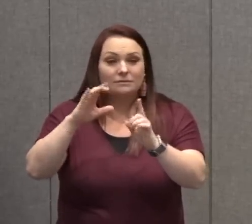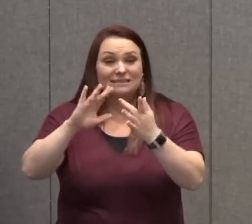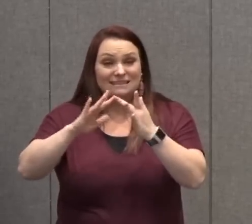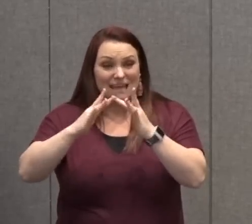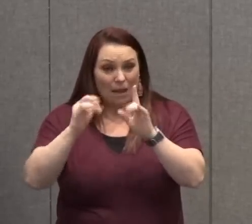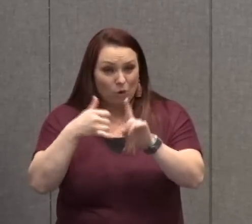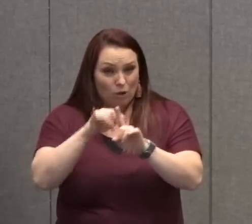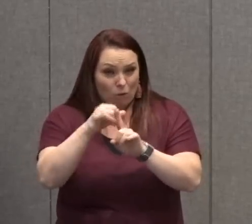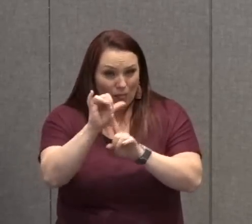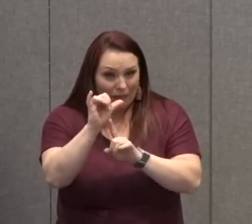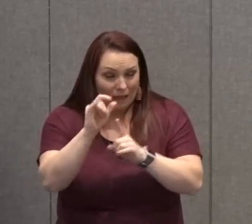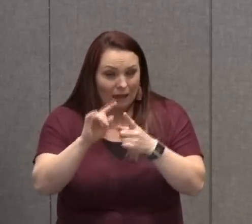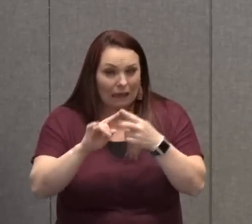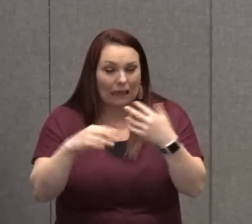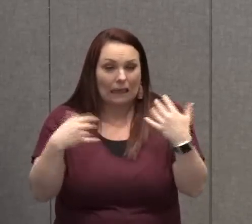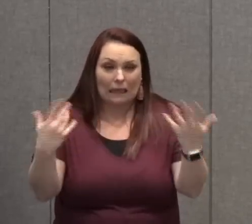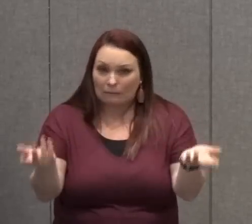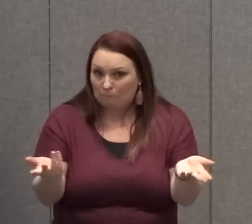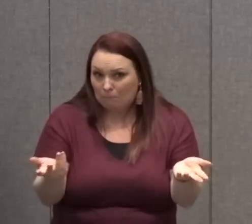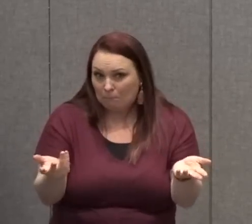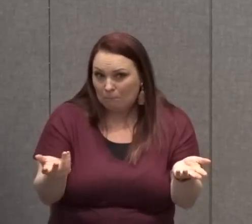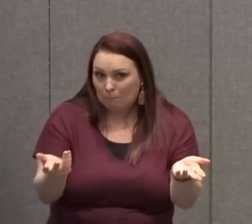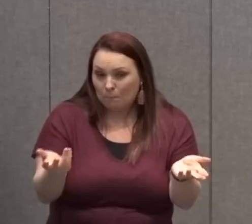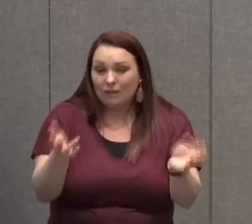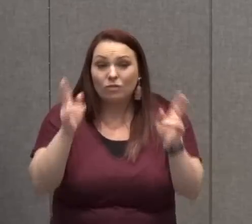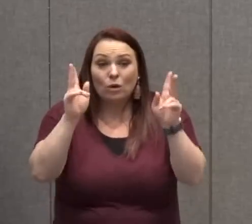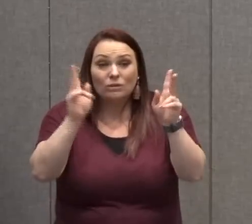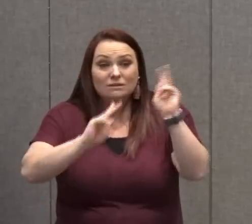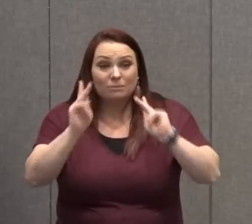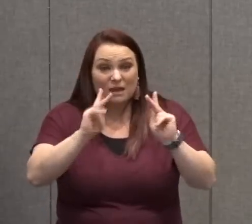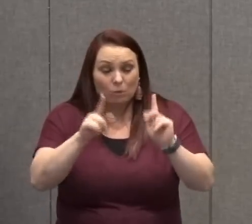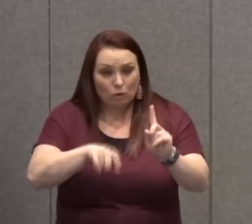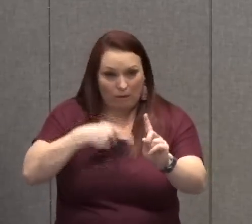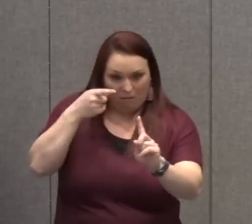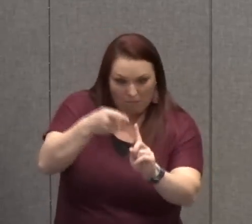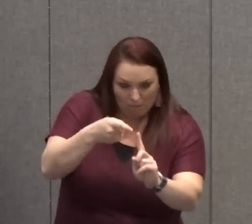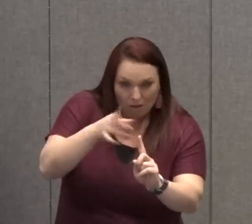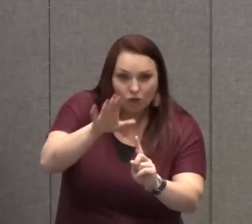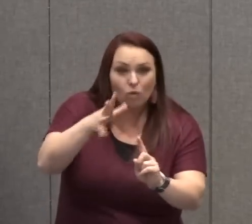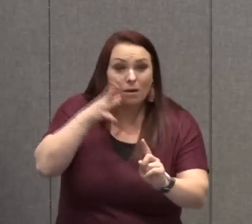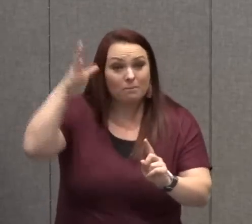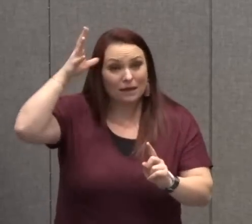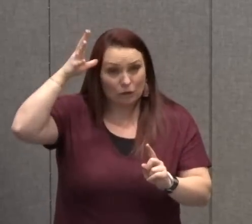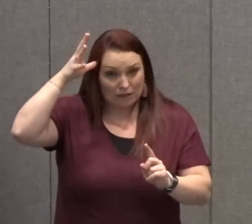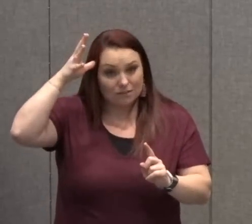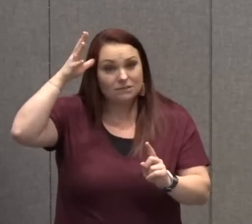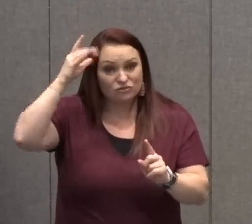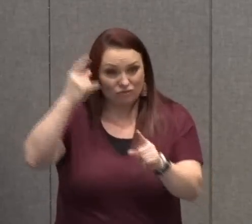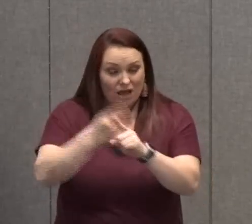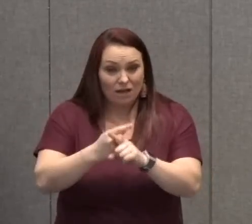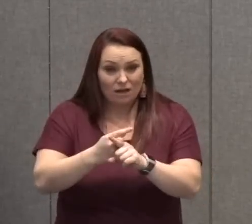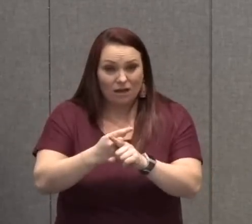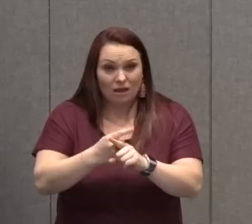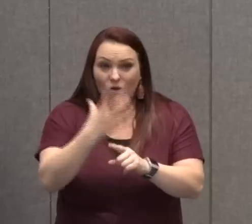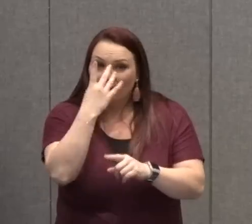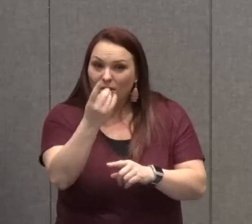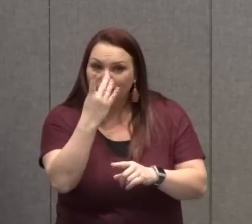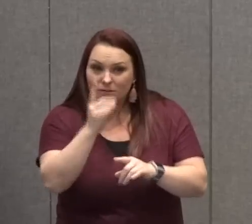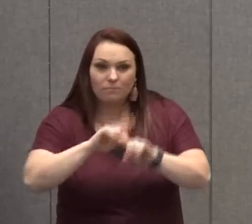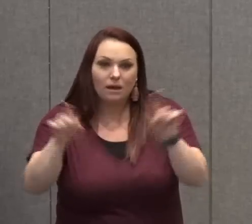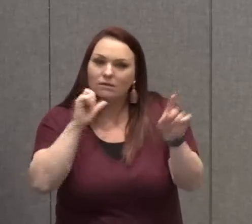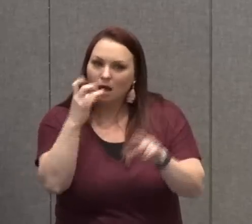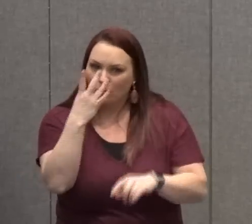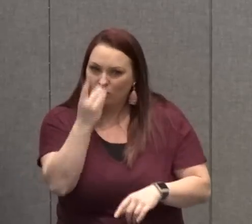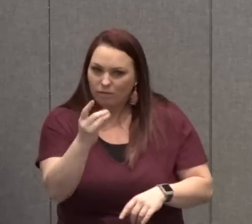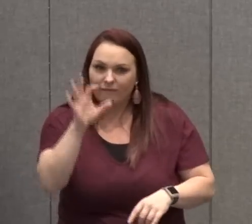bully and it really is those people who are targeting your parents right wolves but not wolves foxes